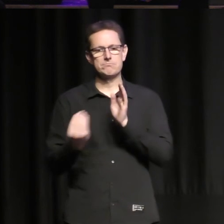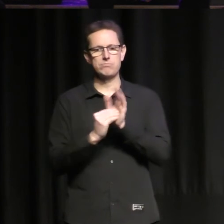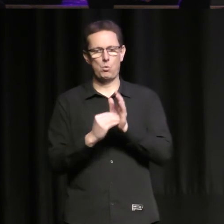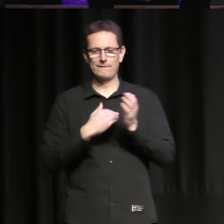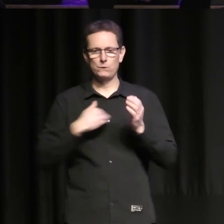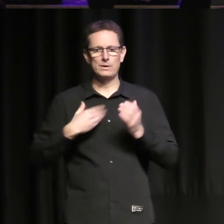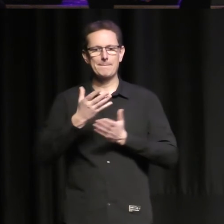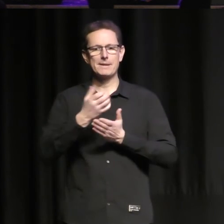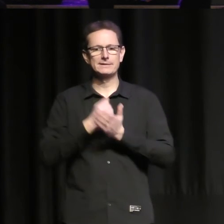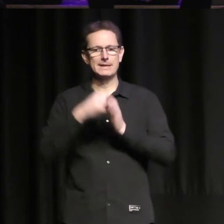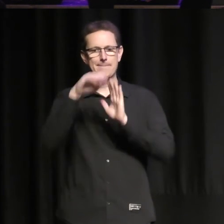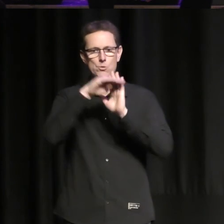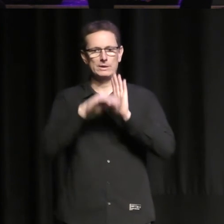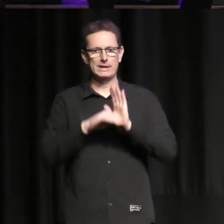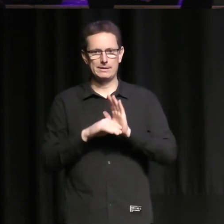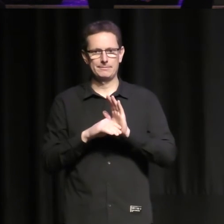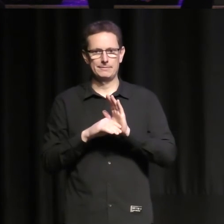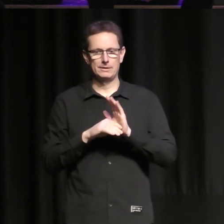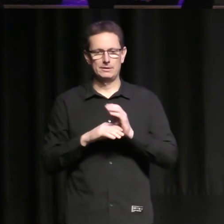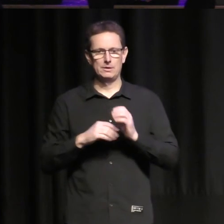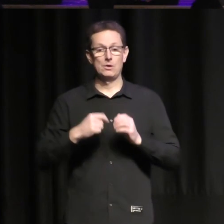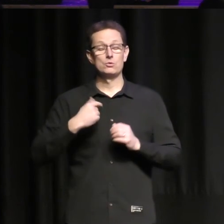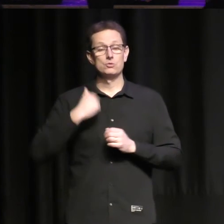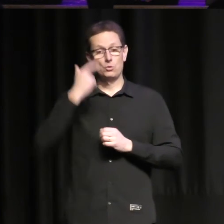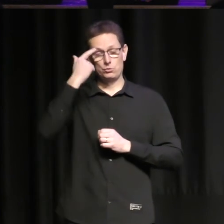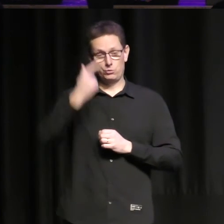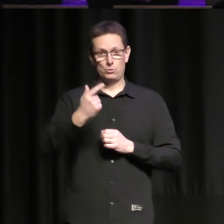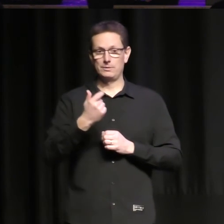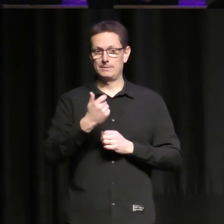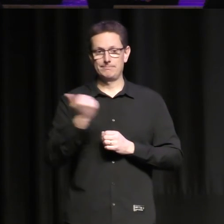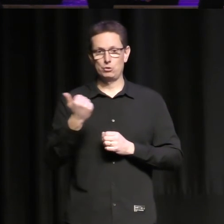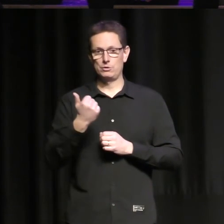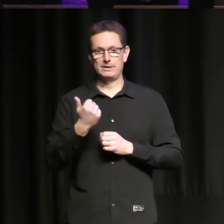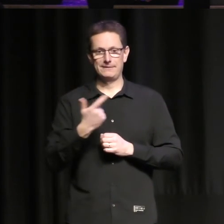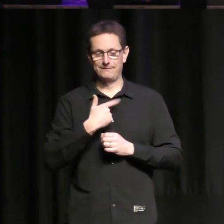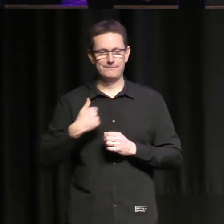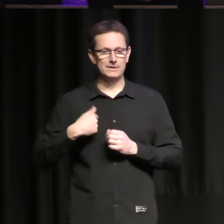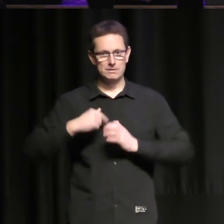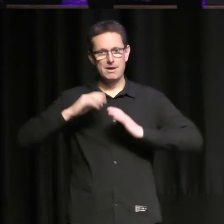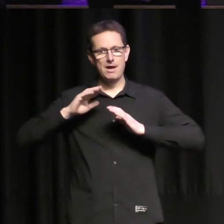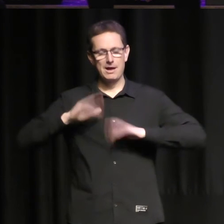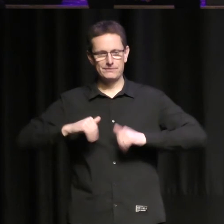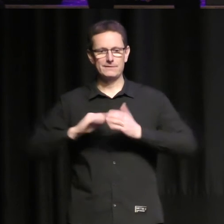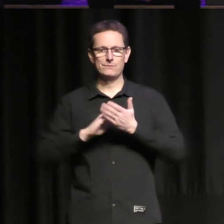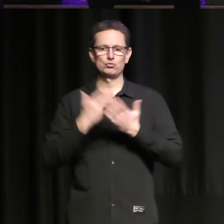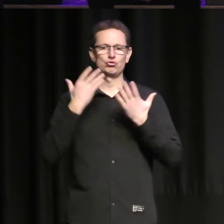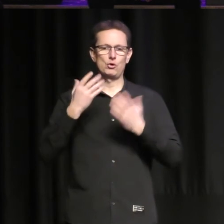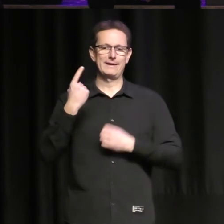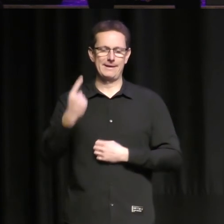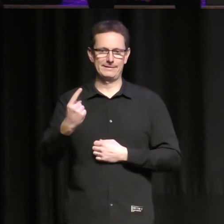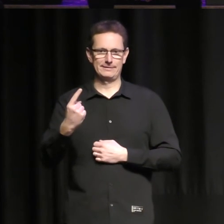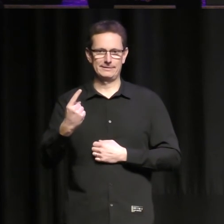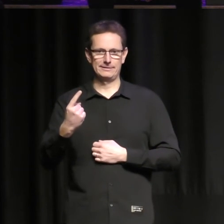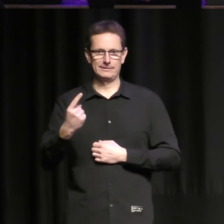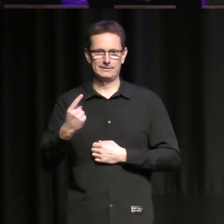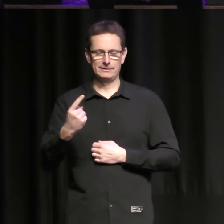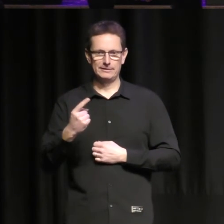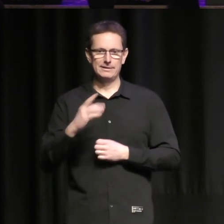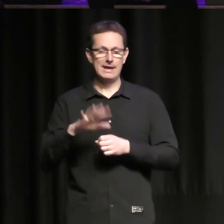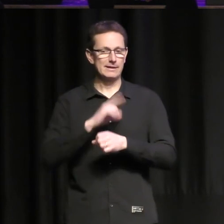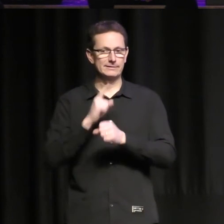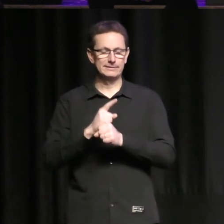program, and I think the only one that's had it since day one,